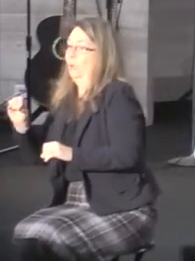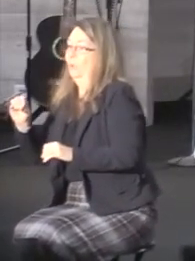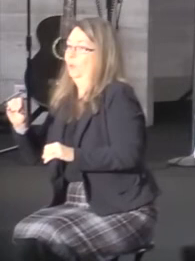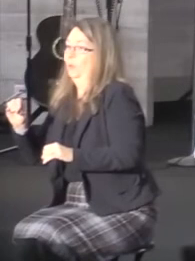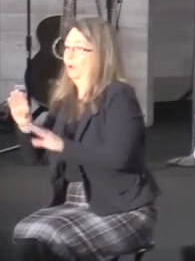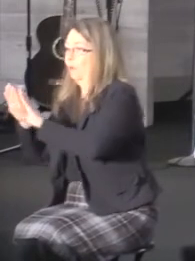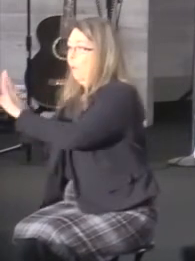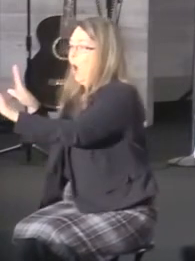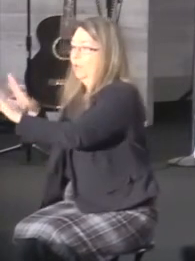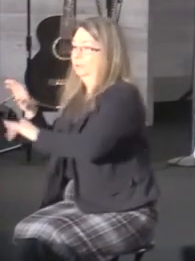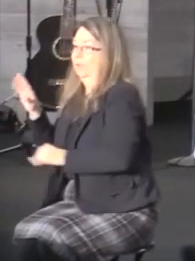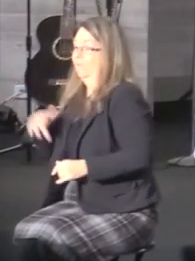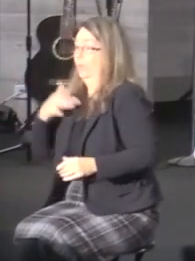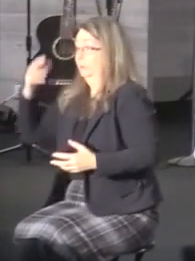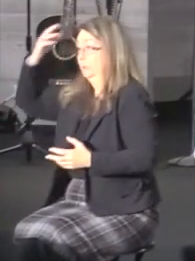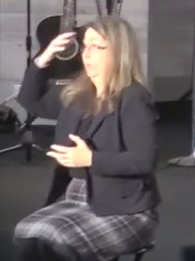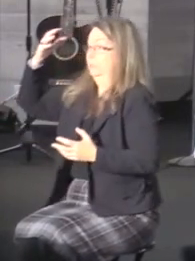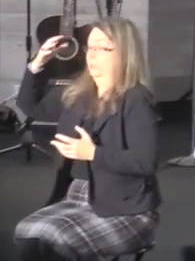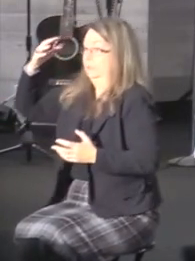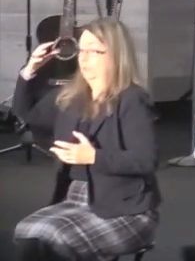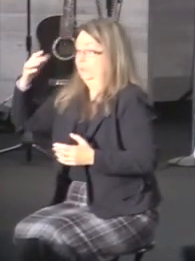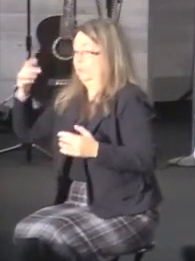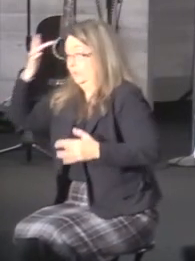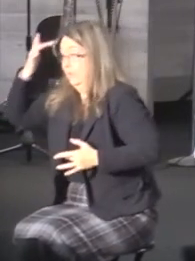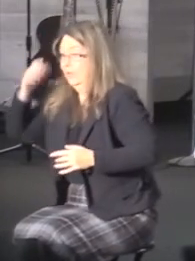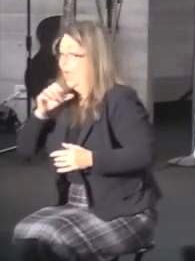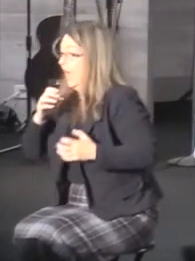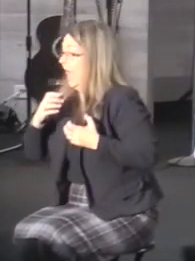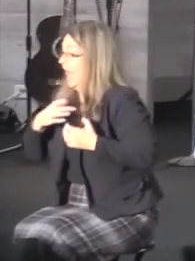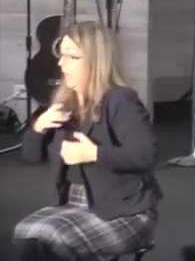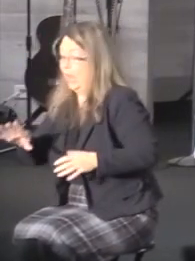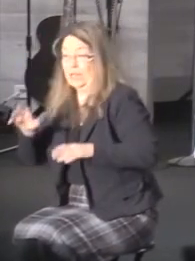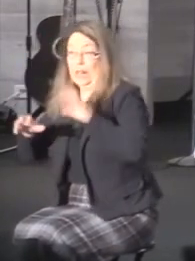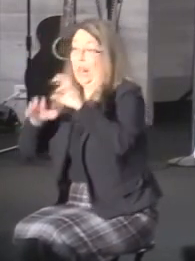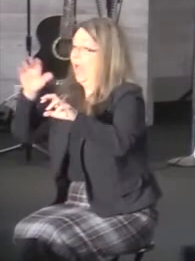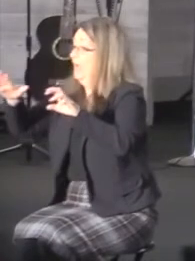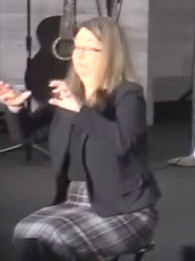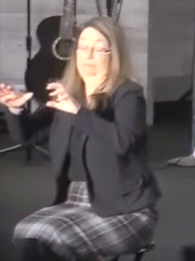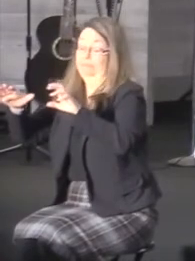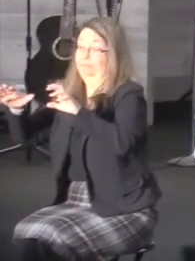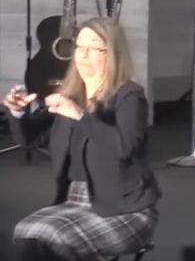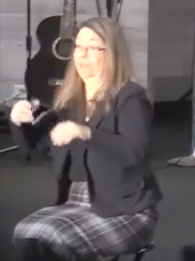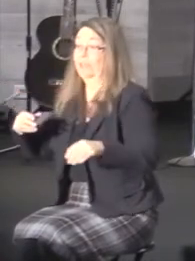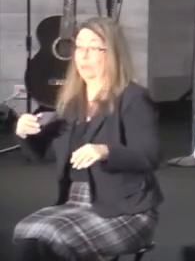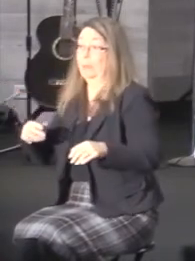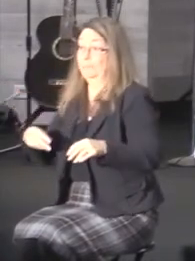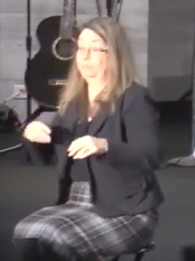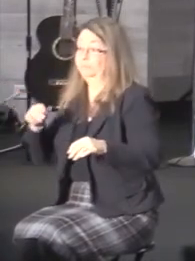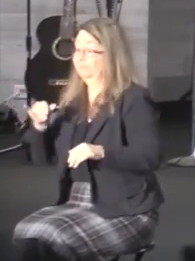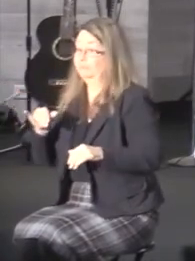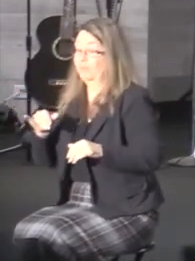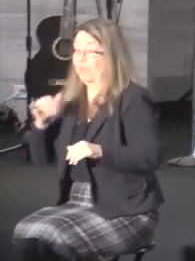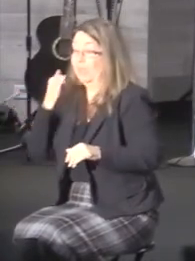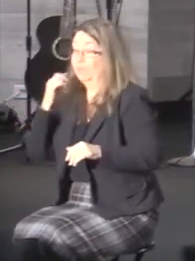because I'm feeling dizzy, I'm feeling sick. I do not like to climb stuff at all. You put me up high, it's about as high as I go, okay?